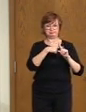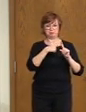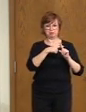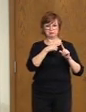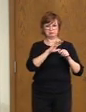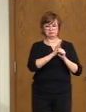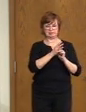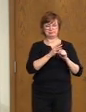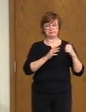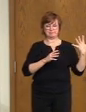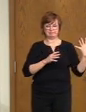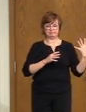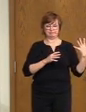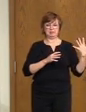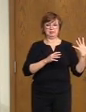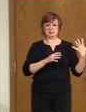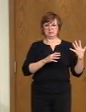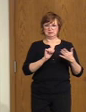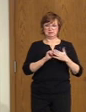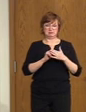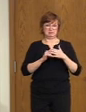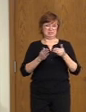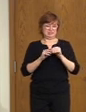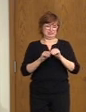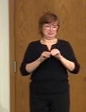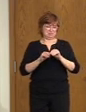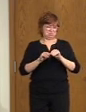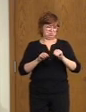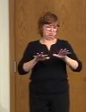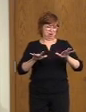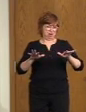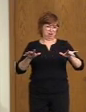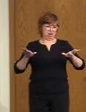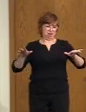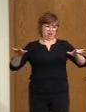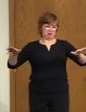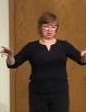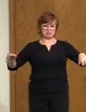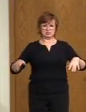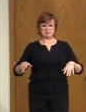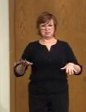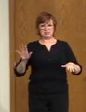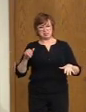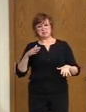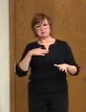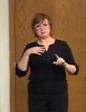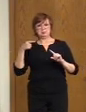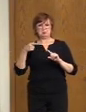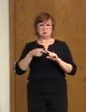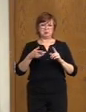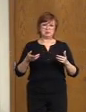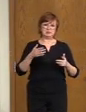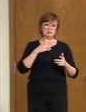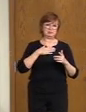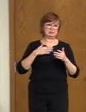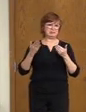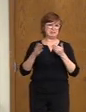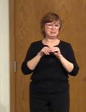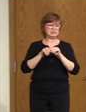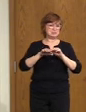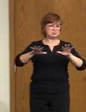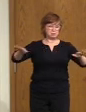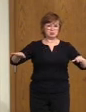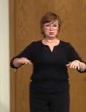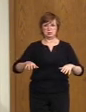again, this underscores why it's so important to keep COVID out of these facilities in the first place. And once they happen, obviously, it's a very coordinated